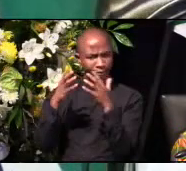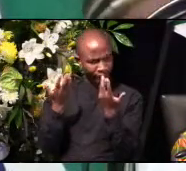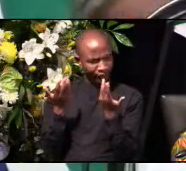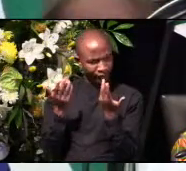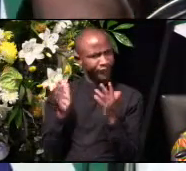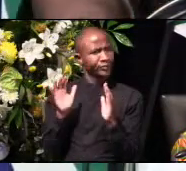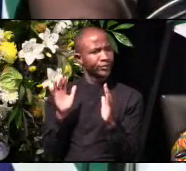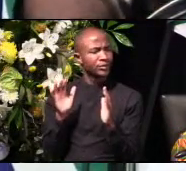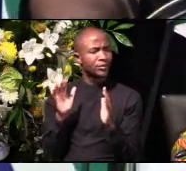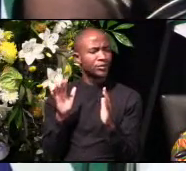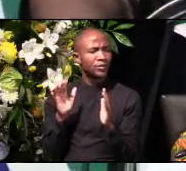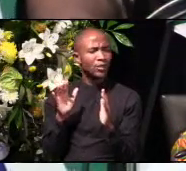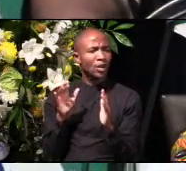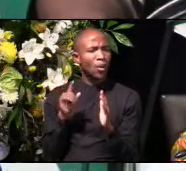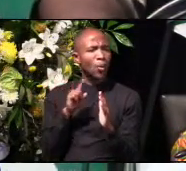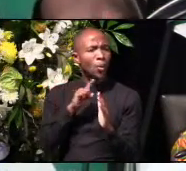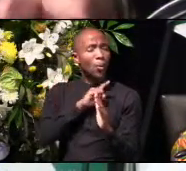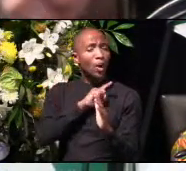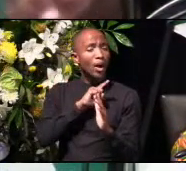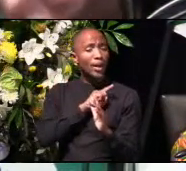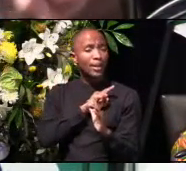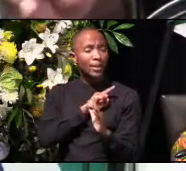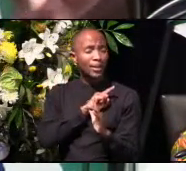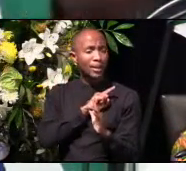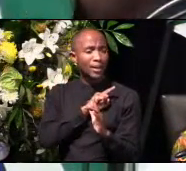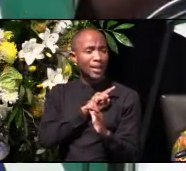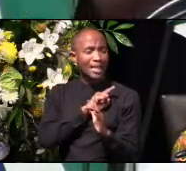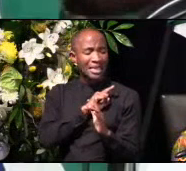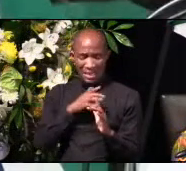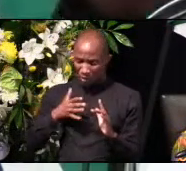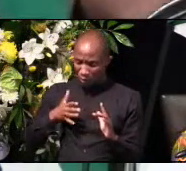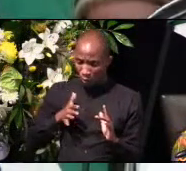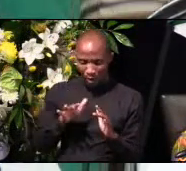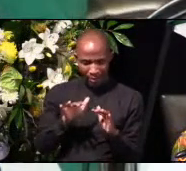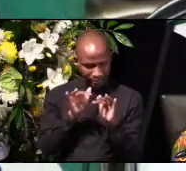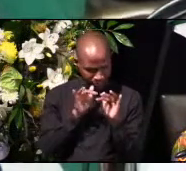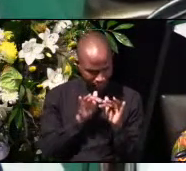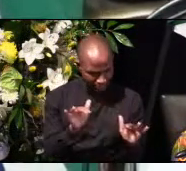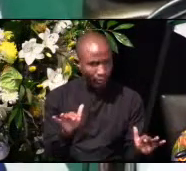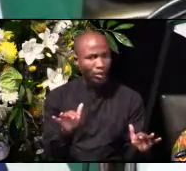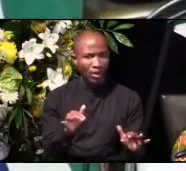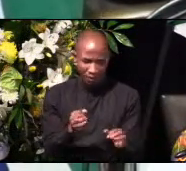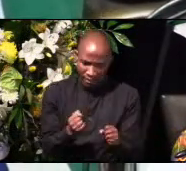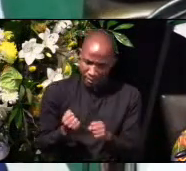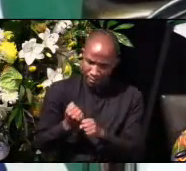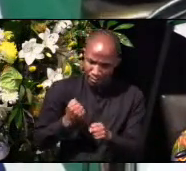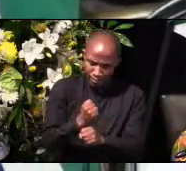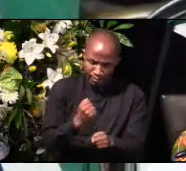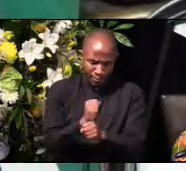because agency was with the people not with the leaders